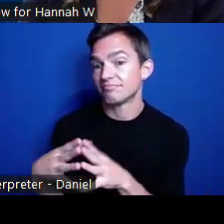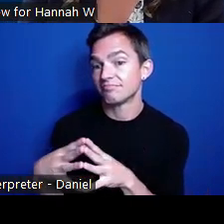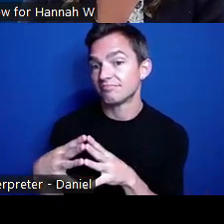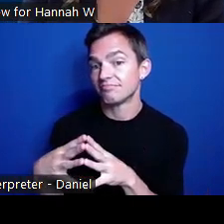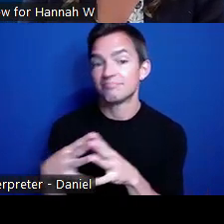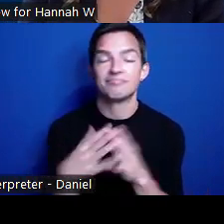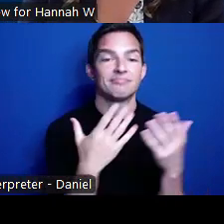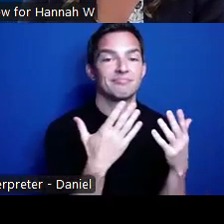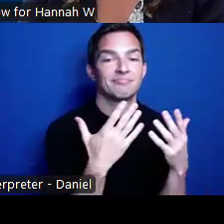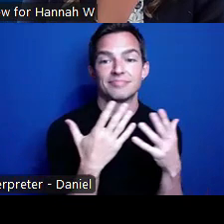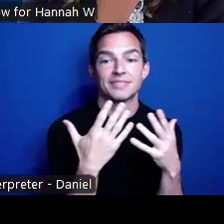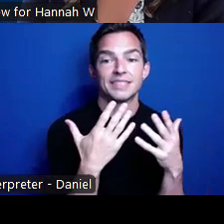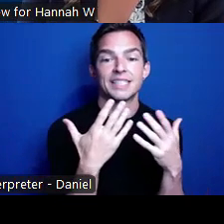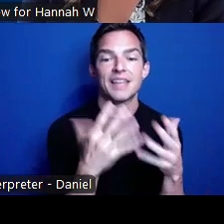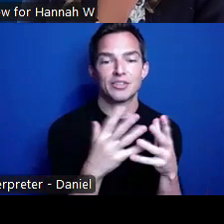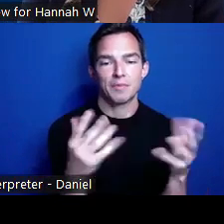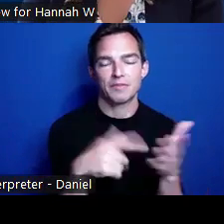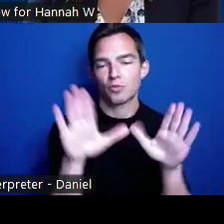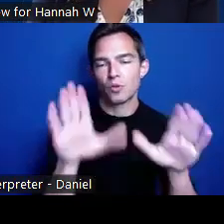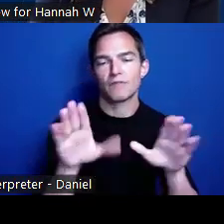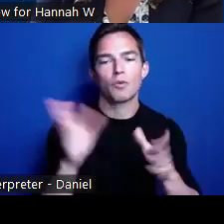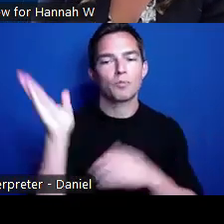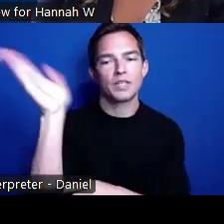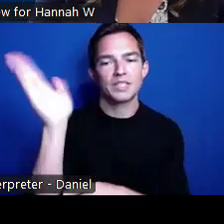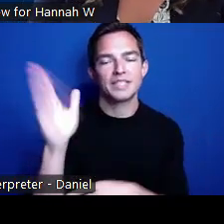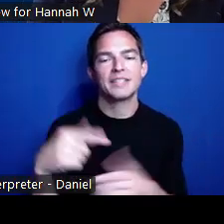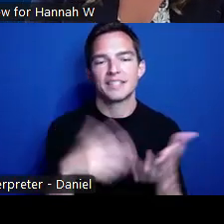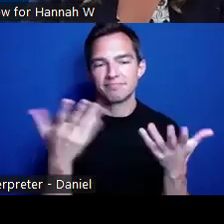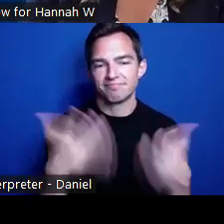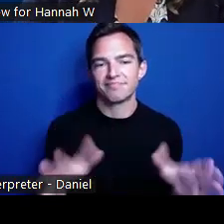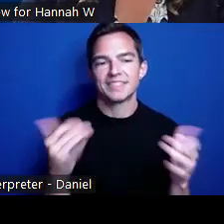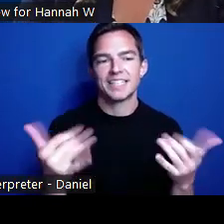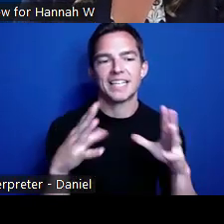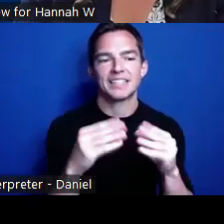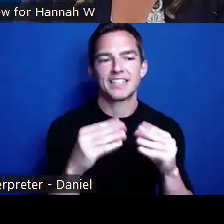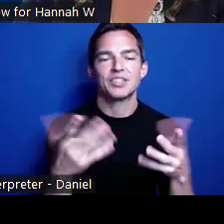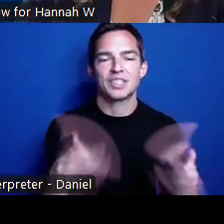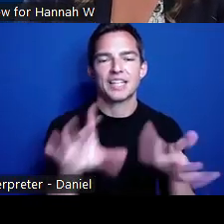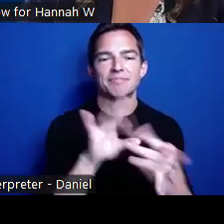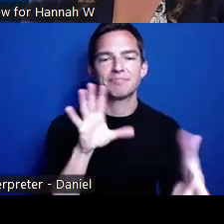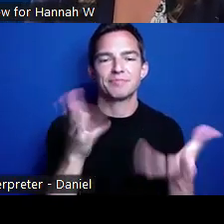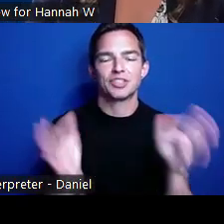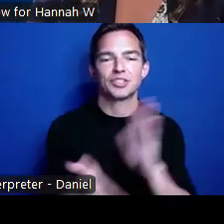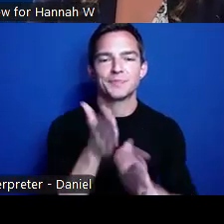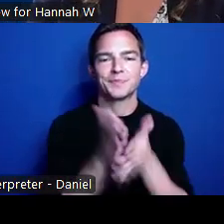Thank you so much for this wonderful presentation. This does conclude today's session, and you may now disconnect.